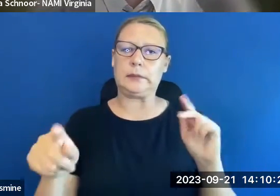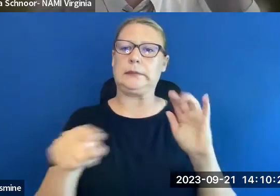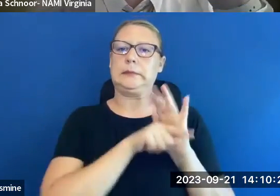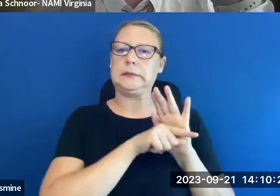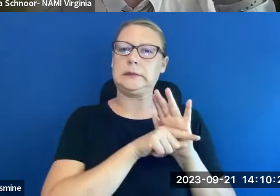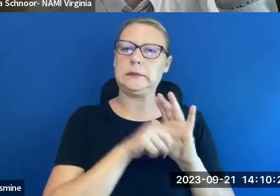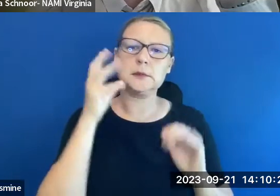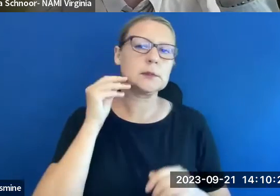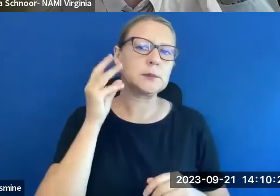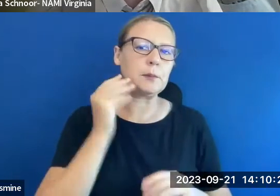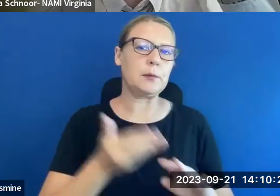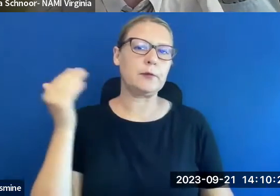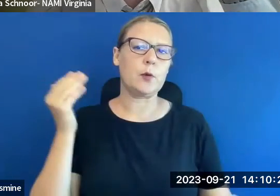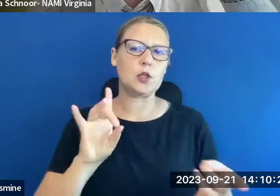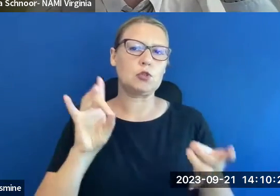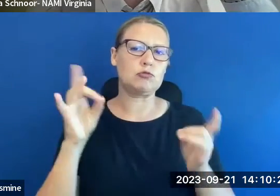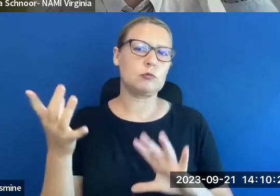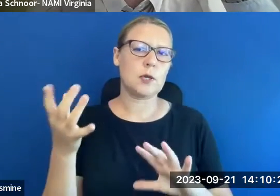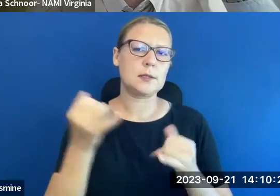before with crisis